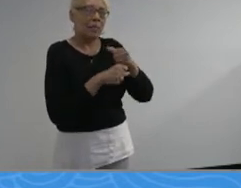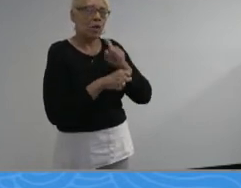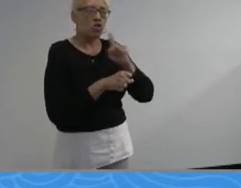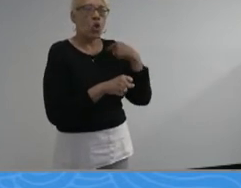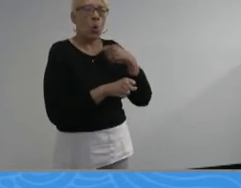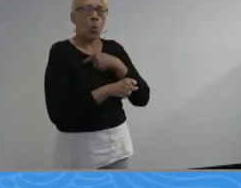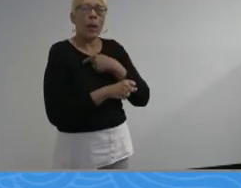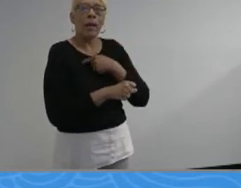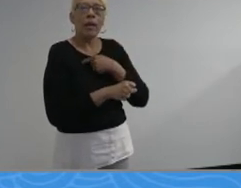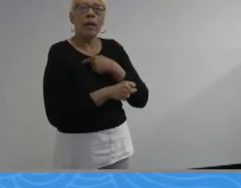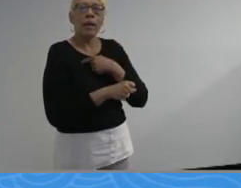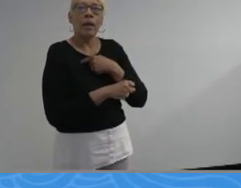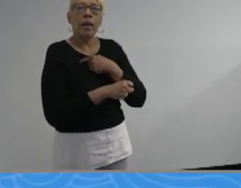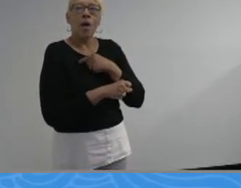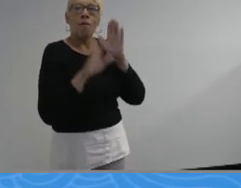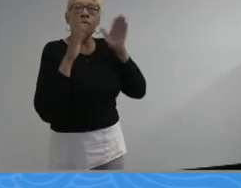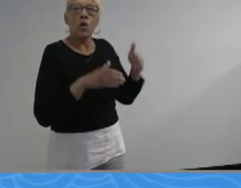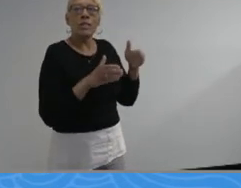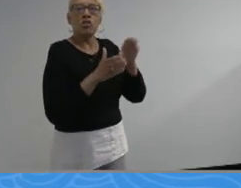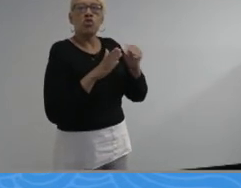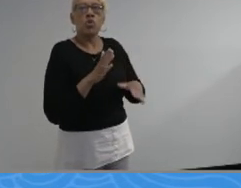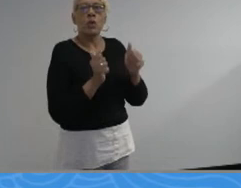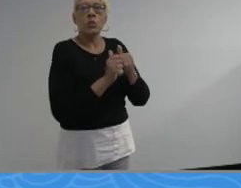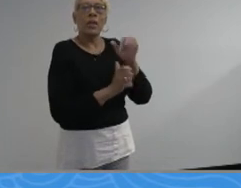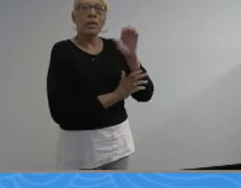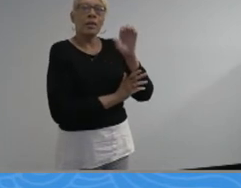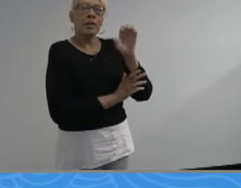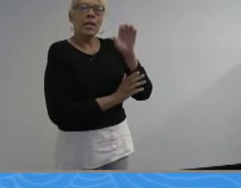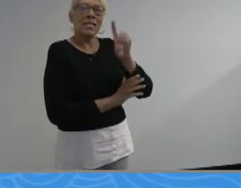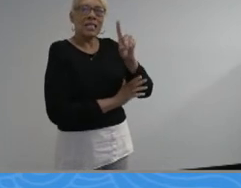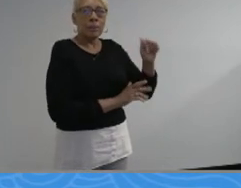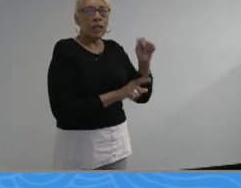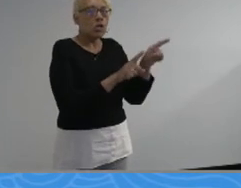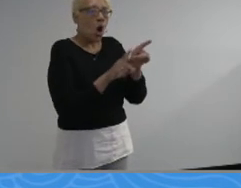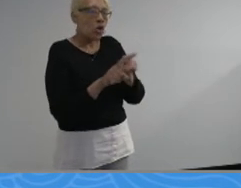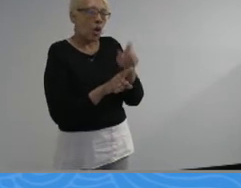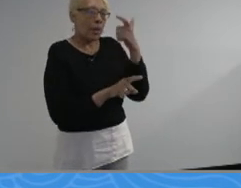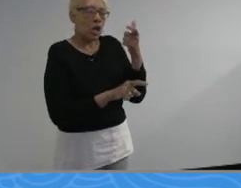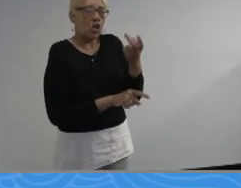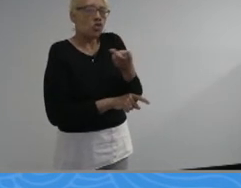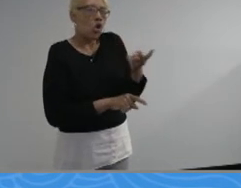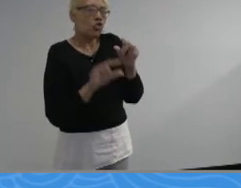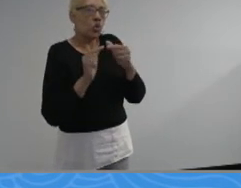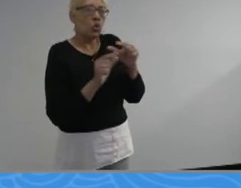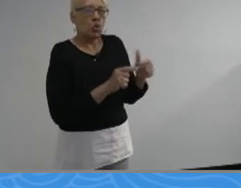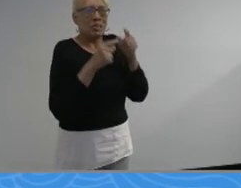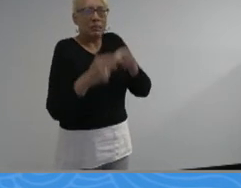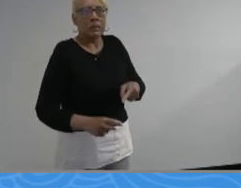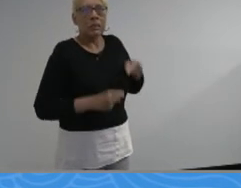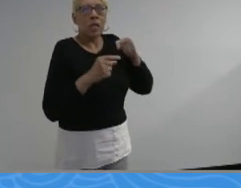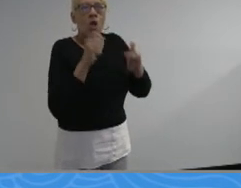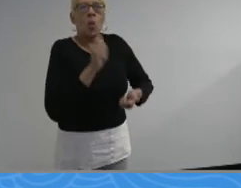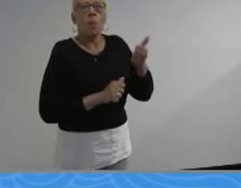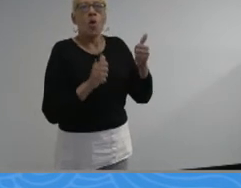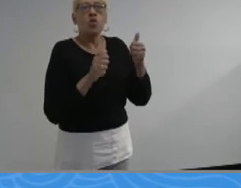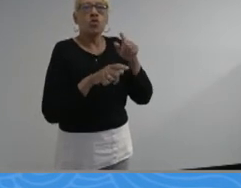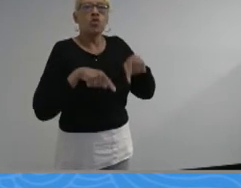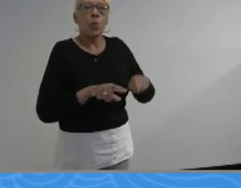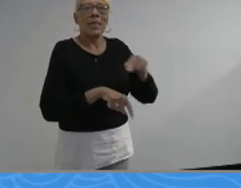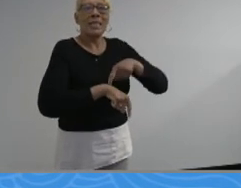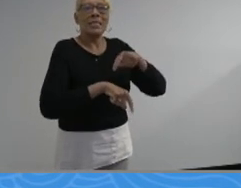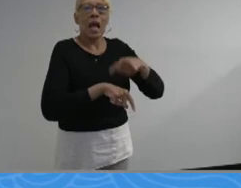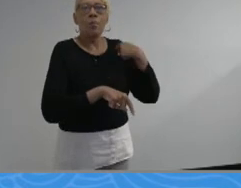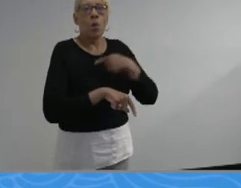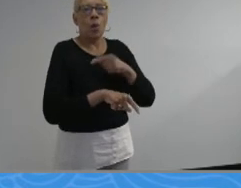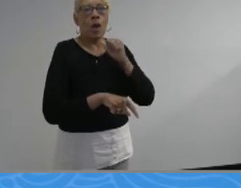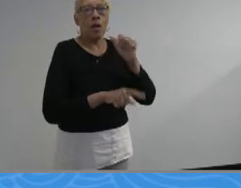up our students with disabilities, as well as our language learners, because those are two groups who struggled mightily during this time that we were not in person